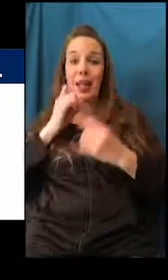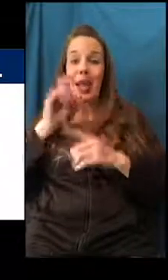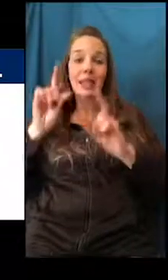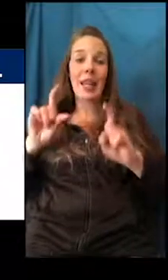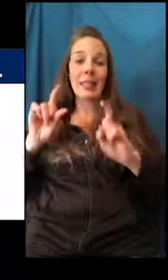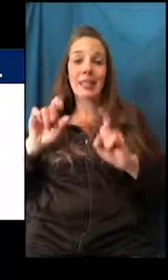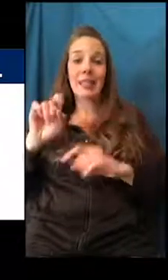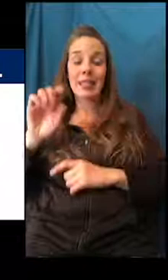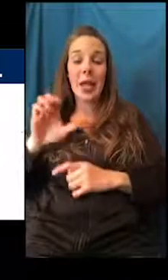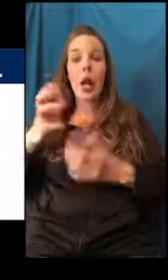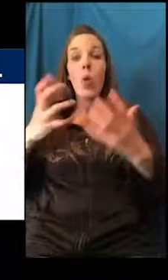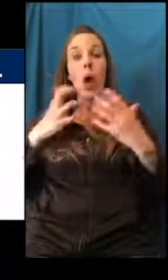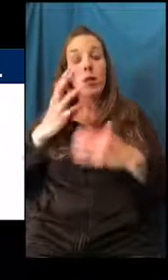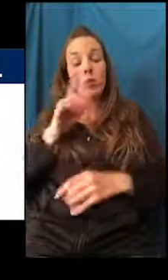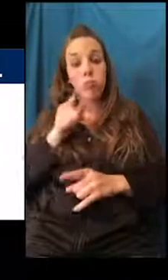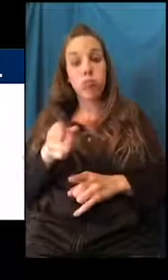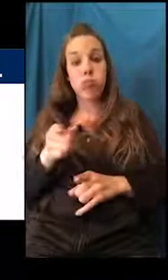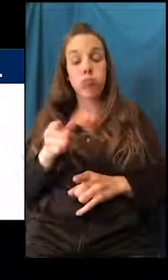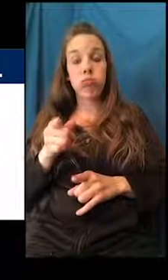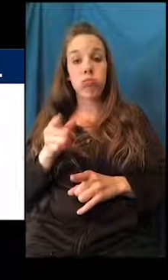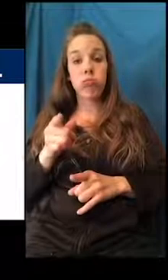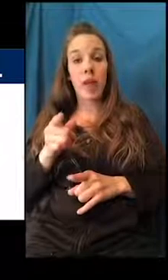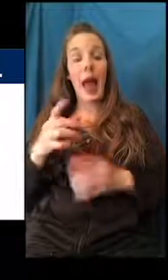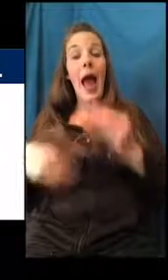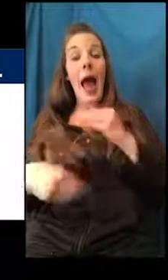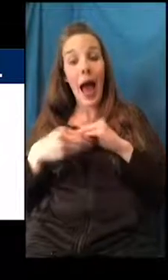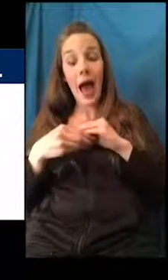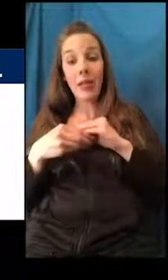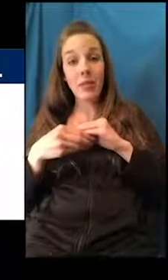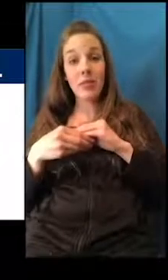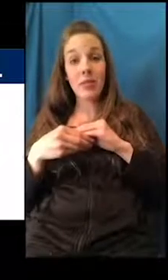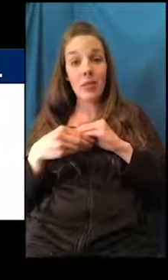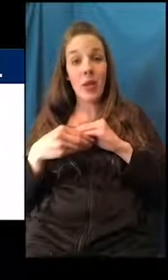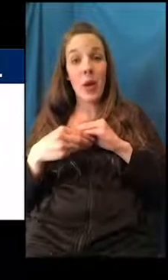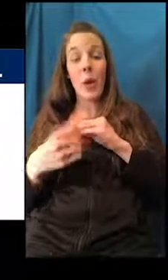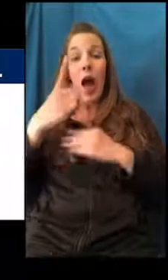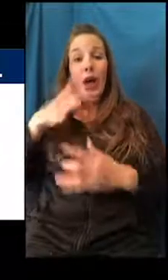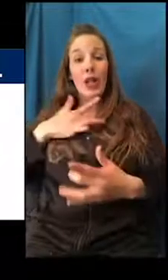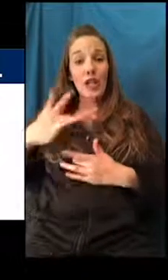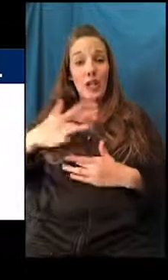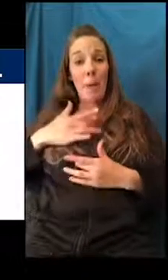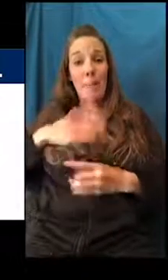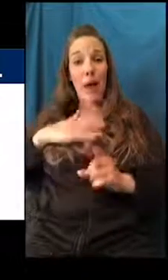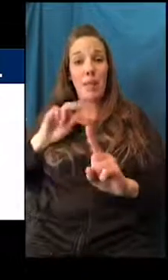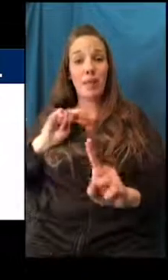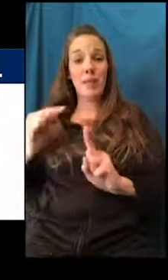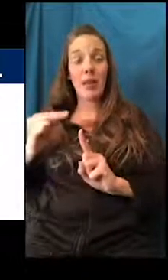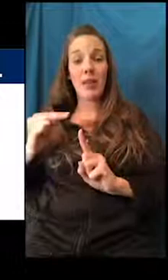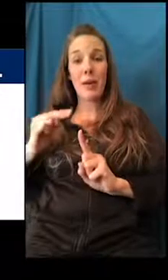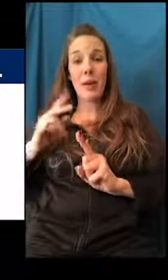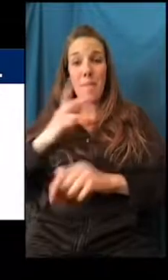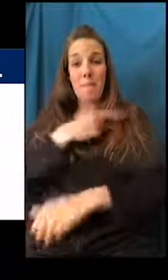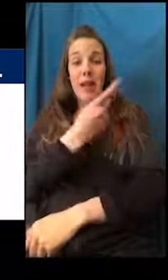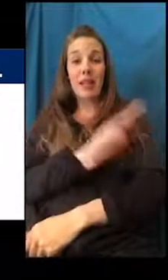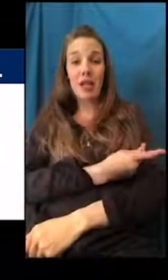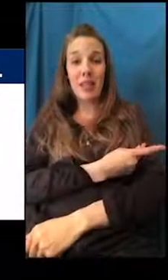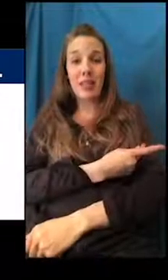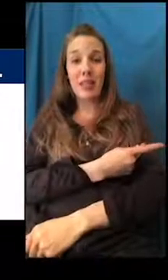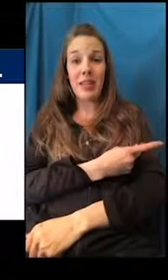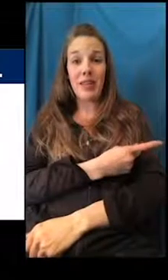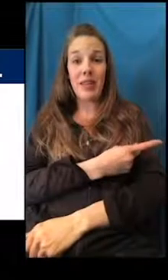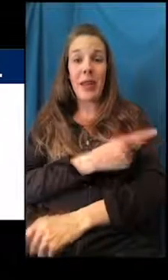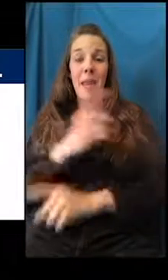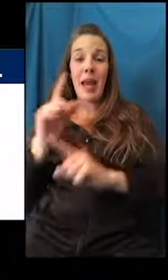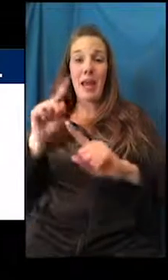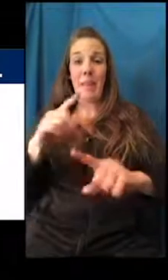to add, though, that one concerning thing from my perspective is that patients have been coming in with chest